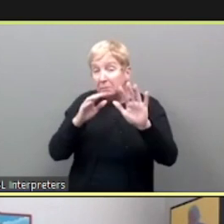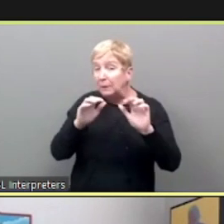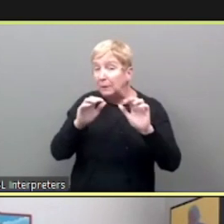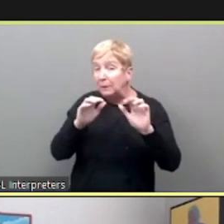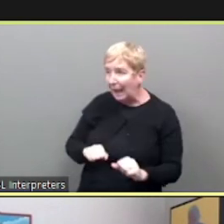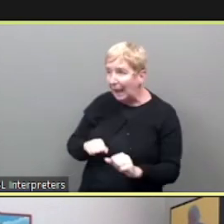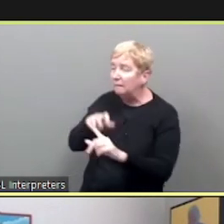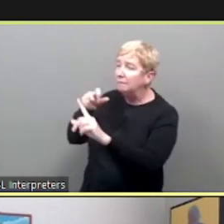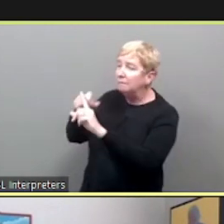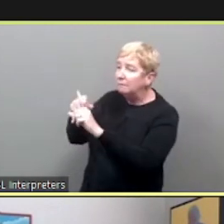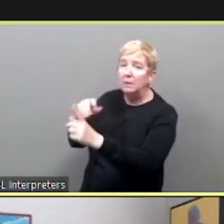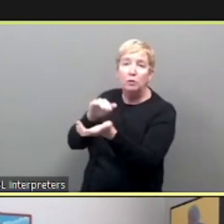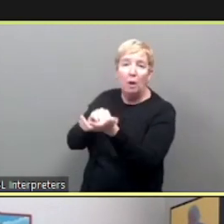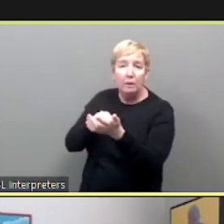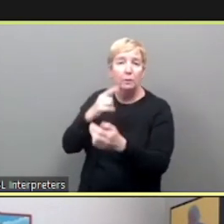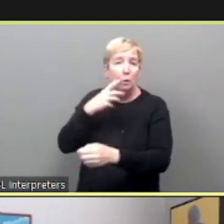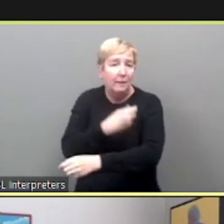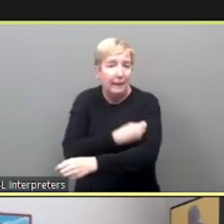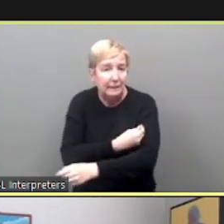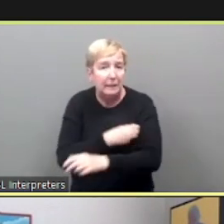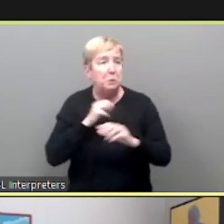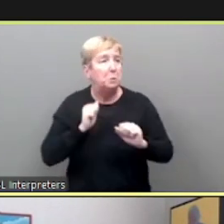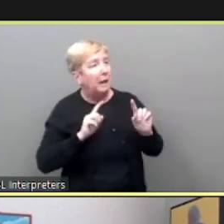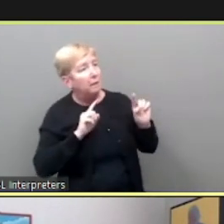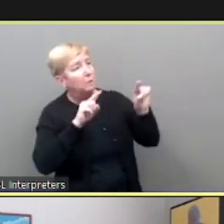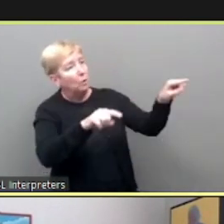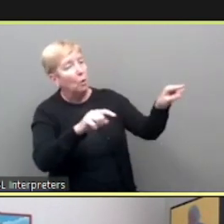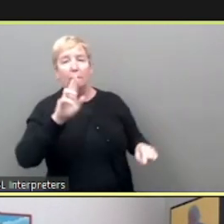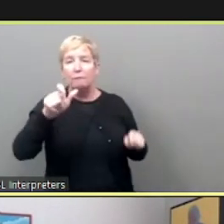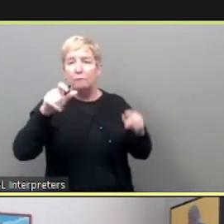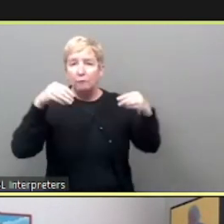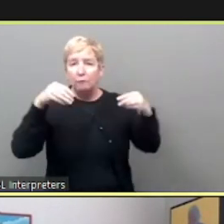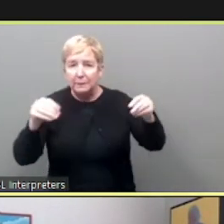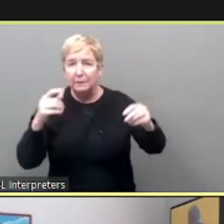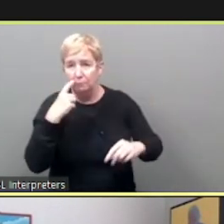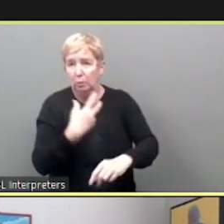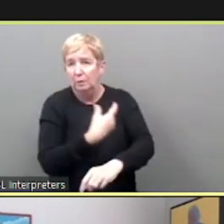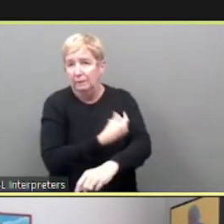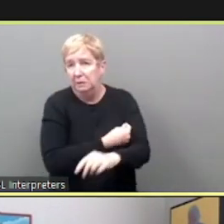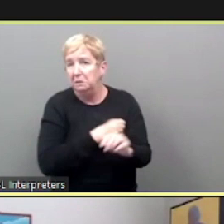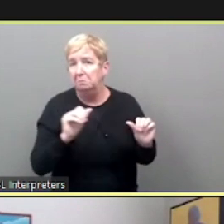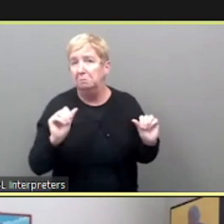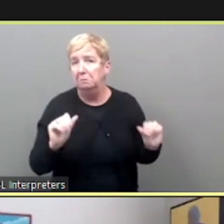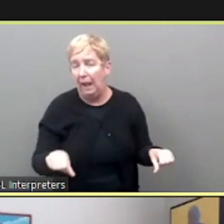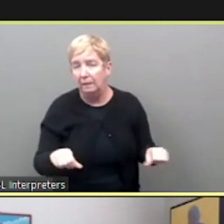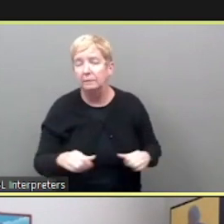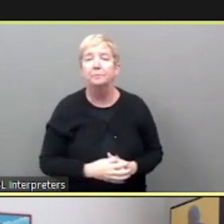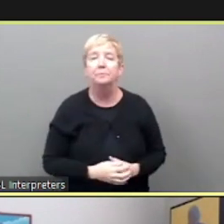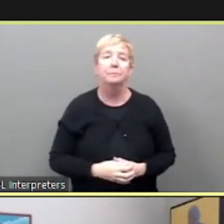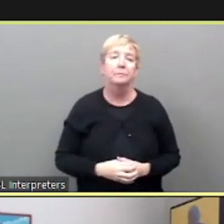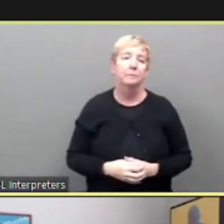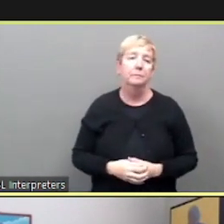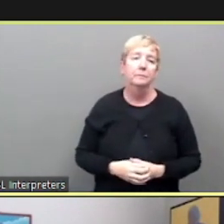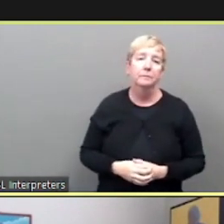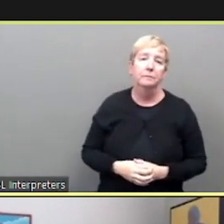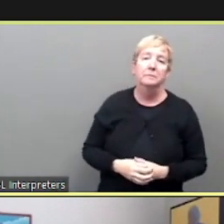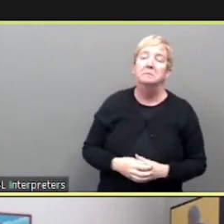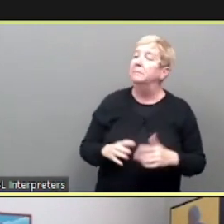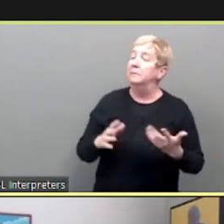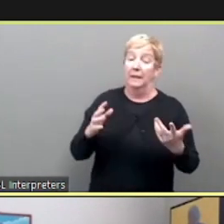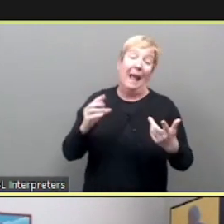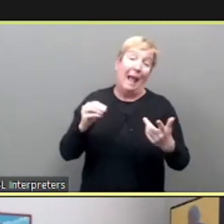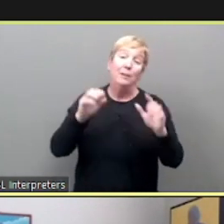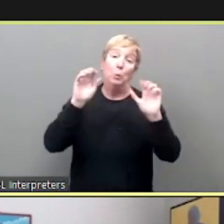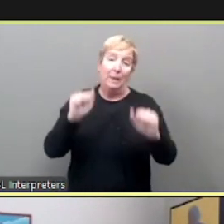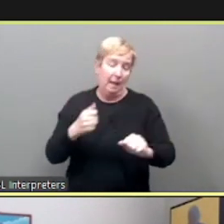at a pharmacy. And then, once again, schedule your vaccine. You can also get it at the same time as your